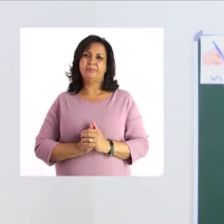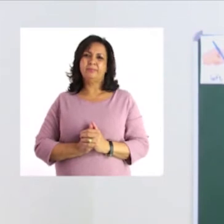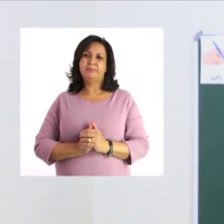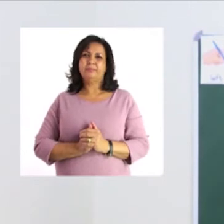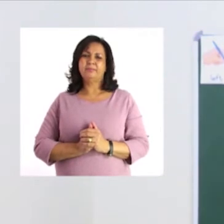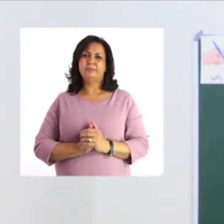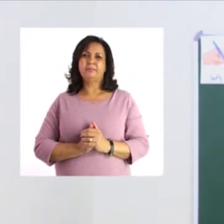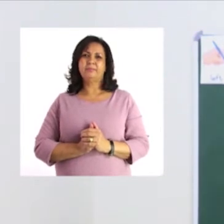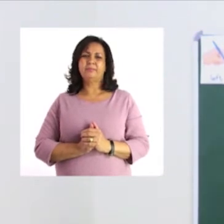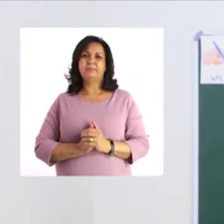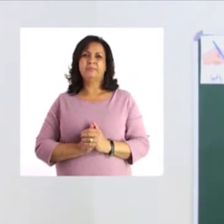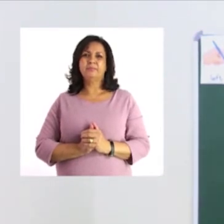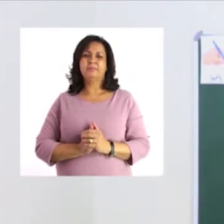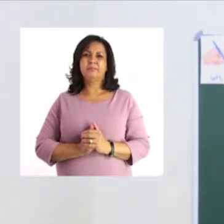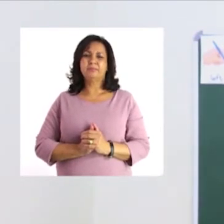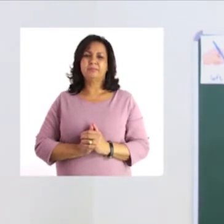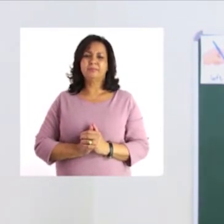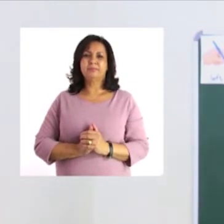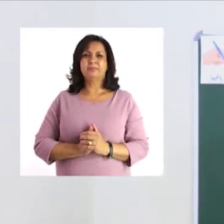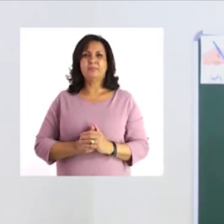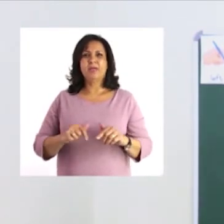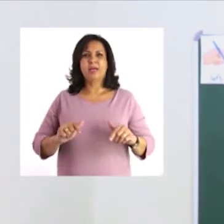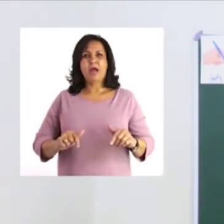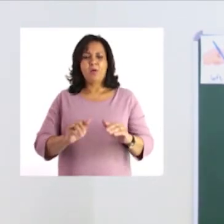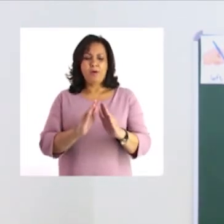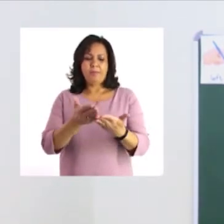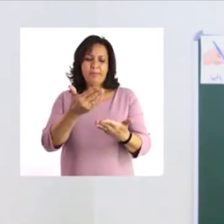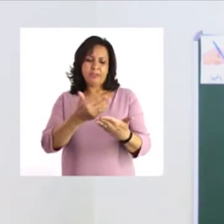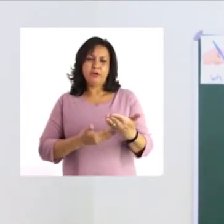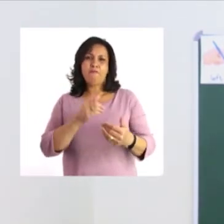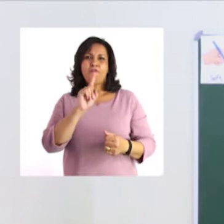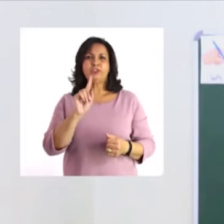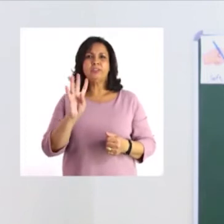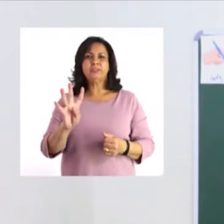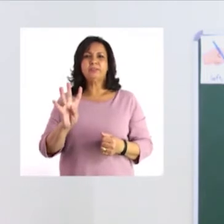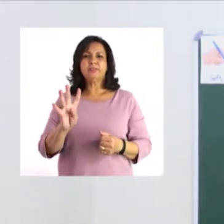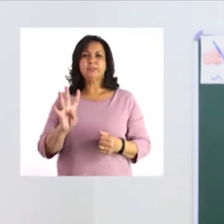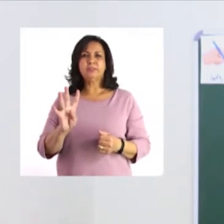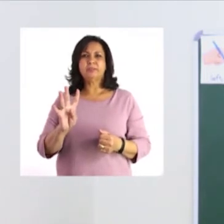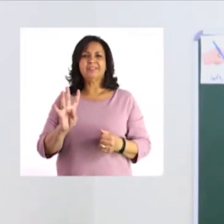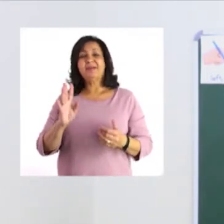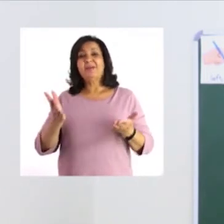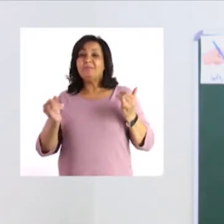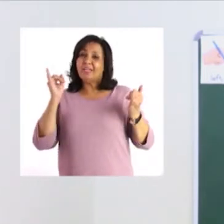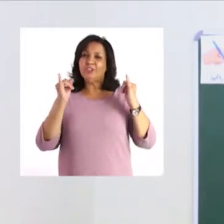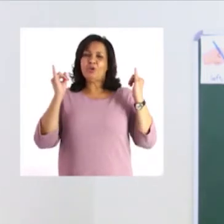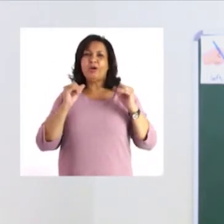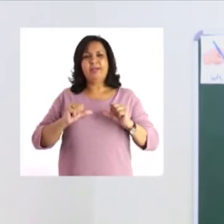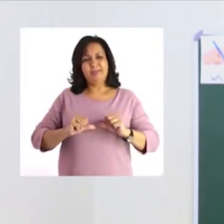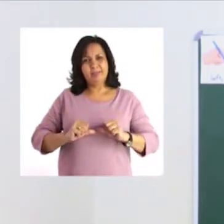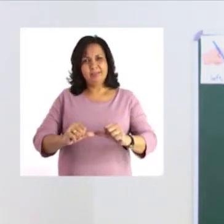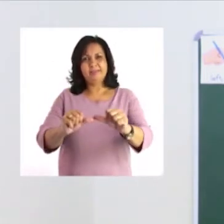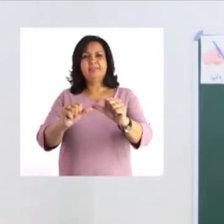numbers. So now, if you look on page 14, you may now enjoy that exercise.